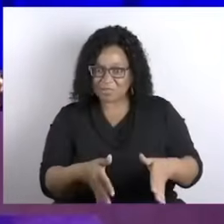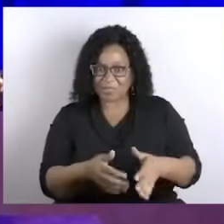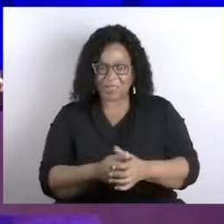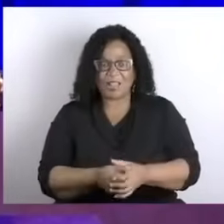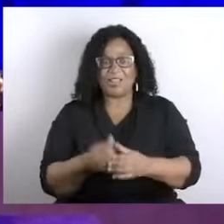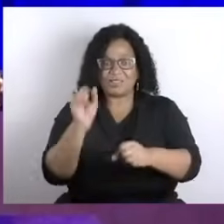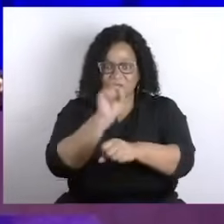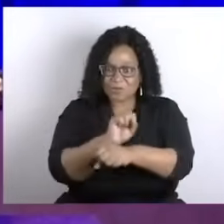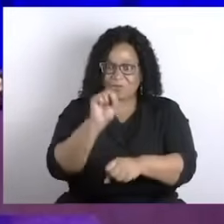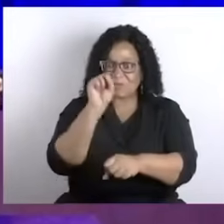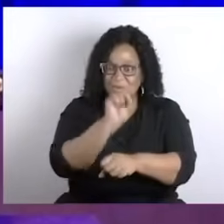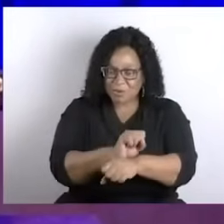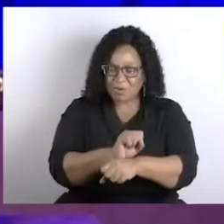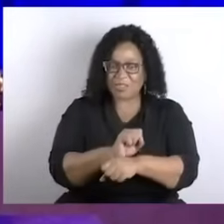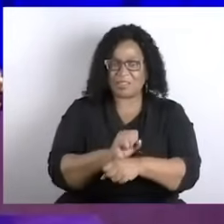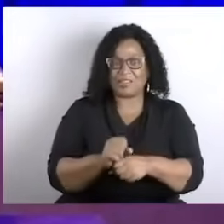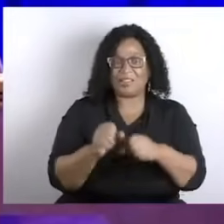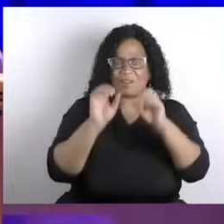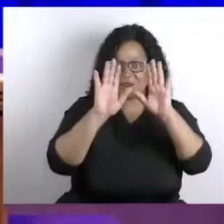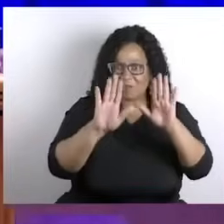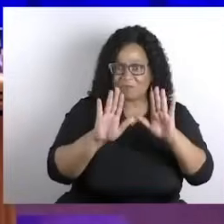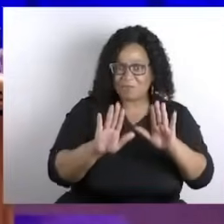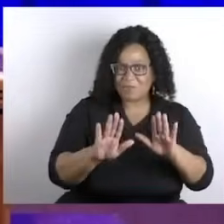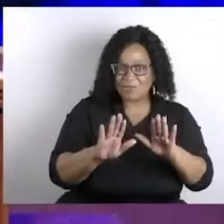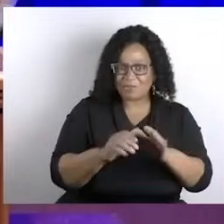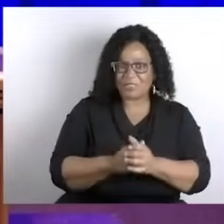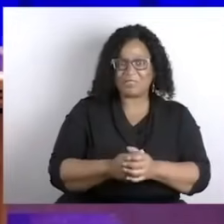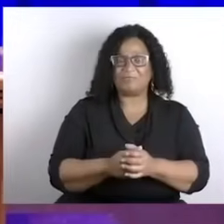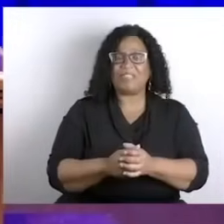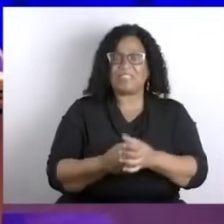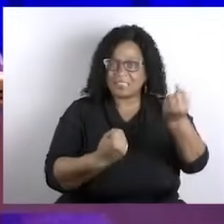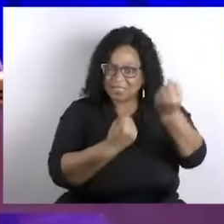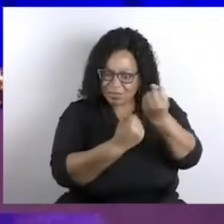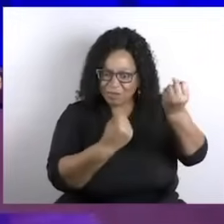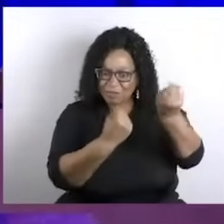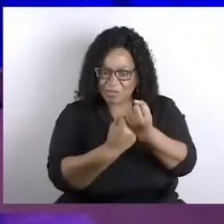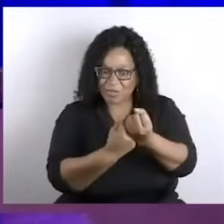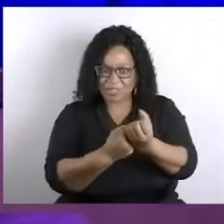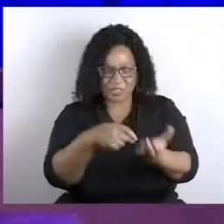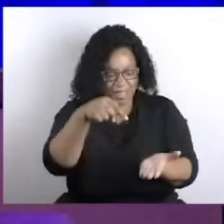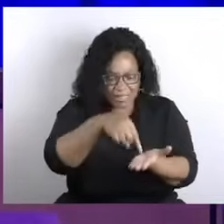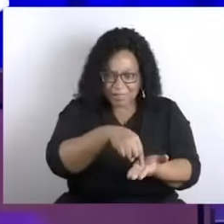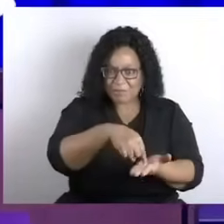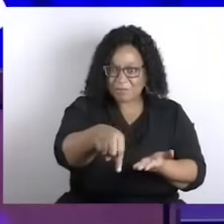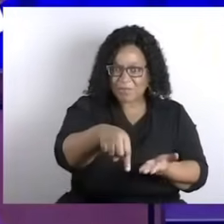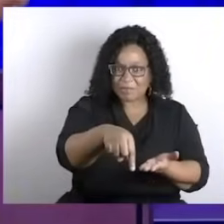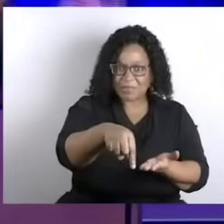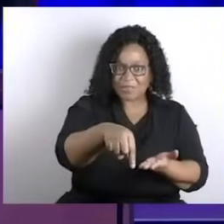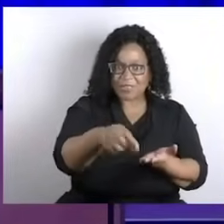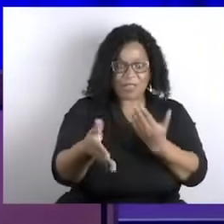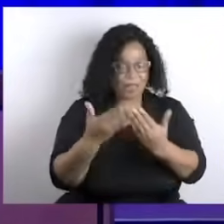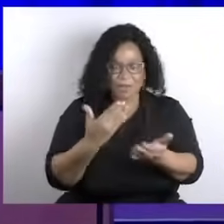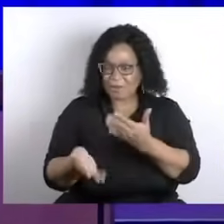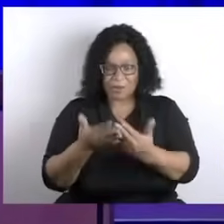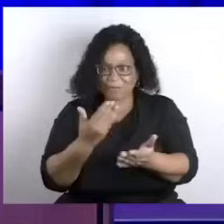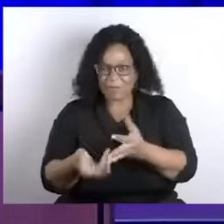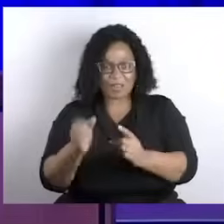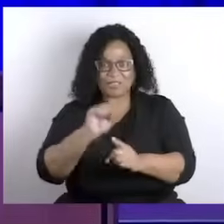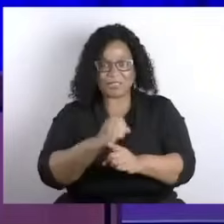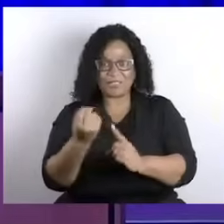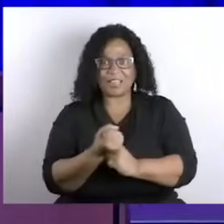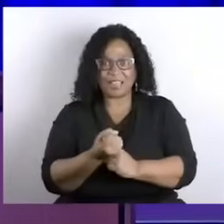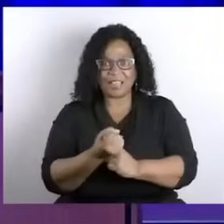out for you. Expect me to keep your head above water. Expect me to pay your bills even when you get laid off. I want you